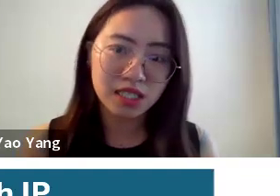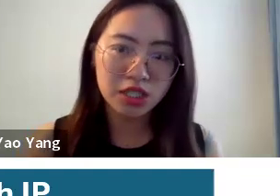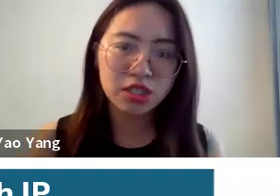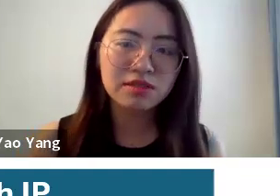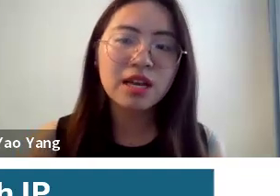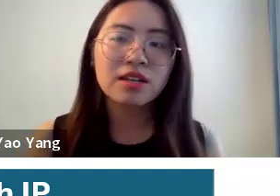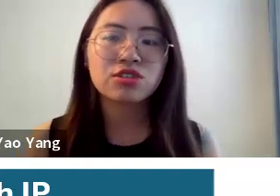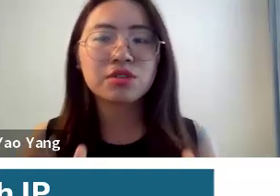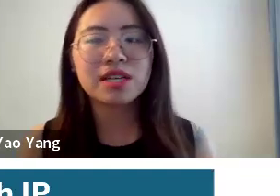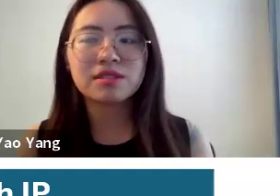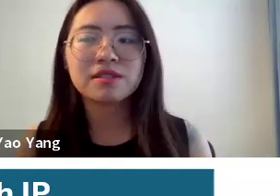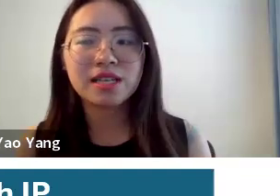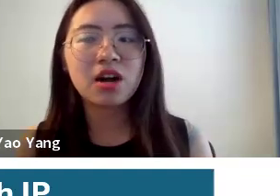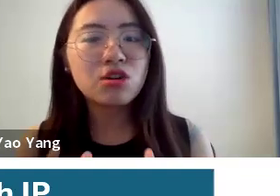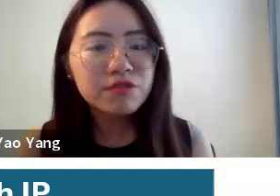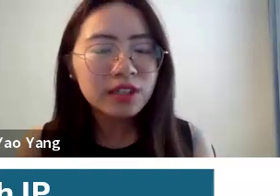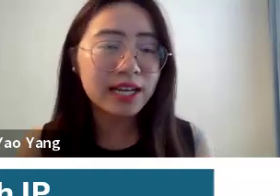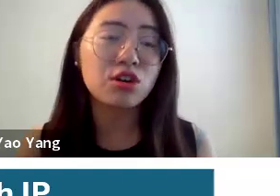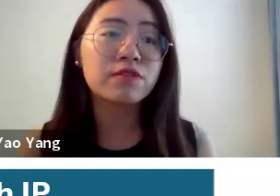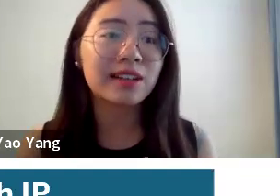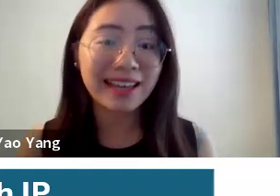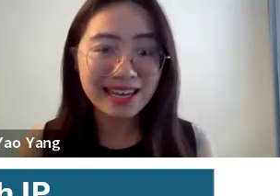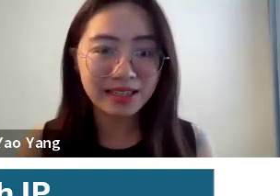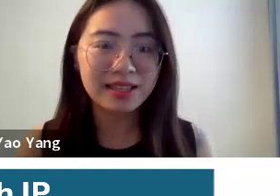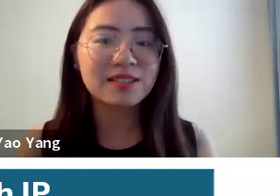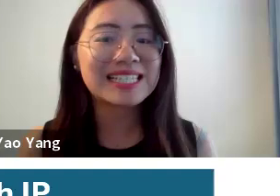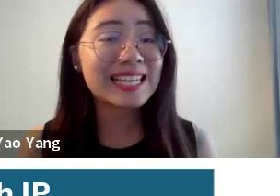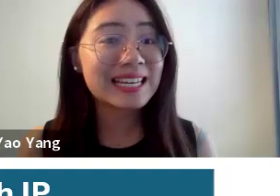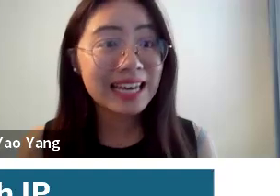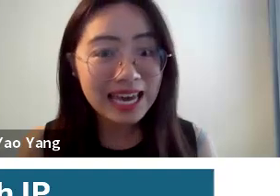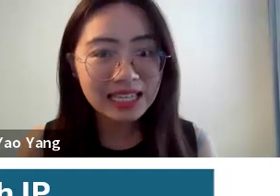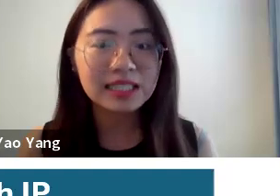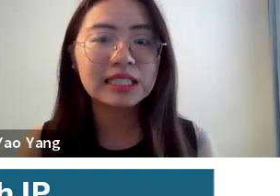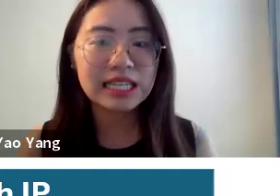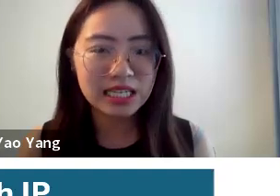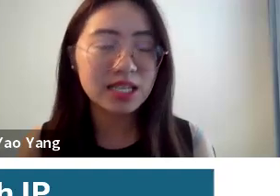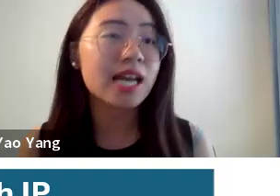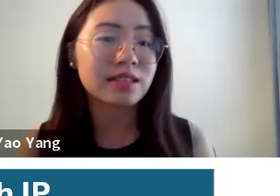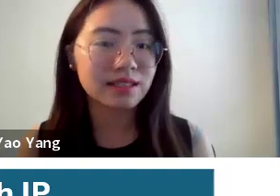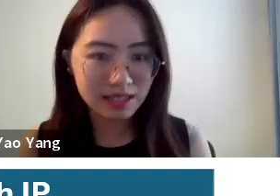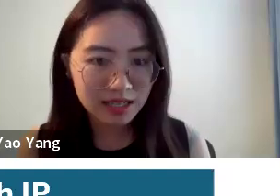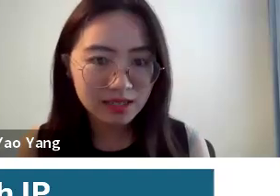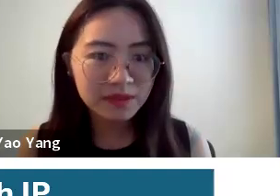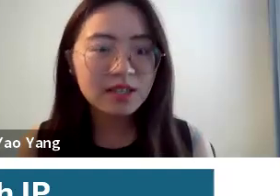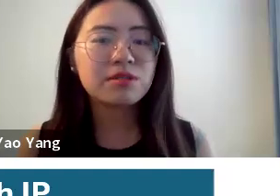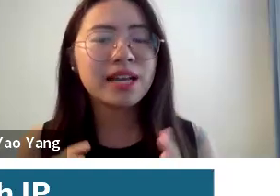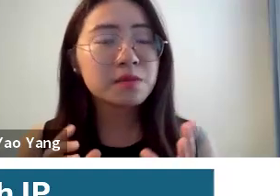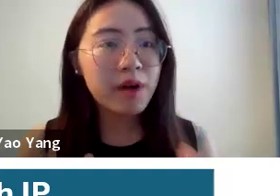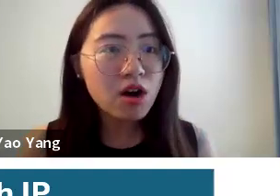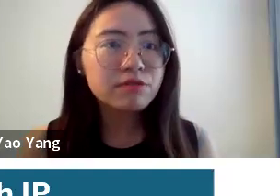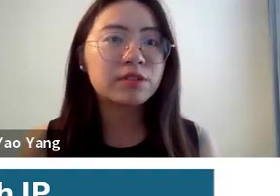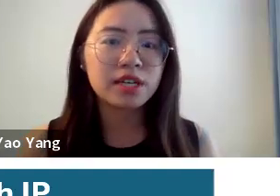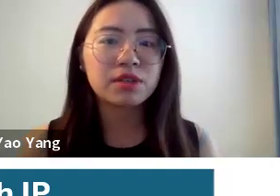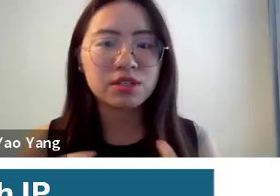team-based decisions, students see over and over again that they can lead and succeed. So